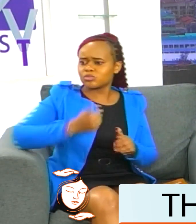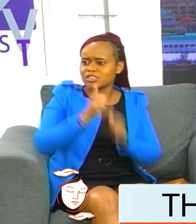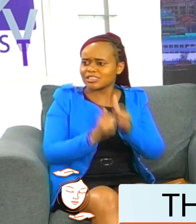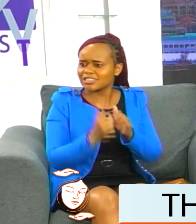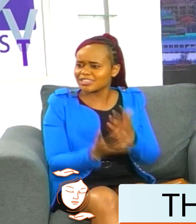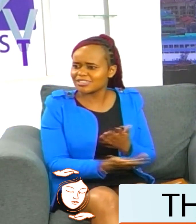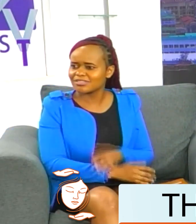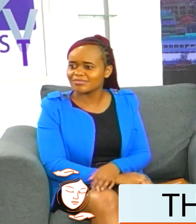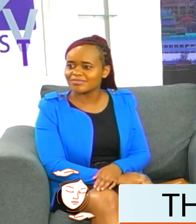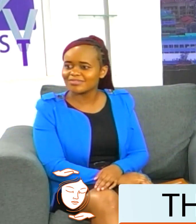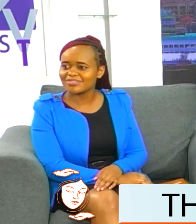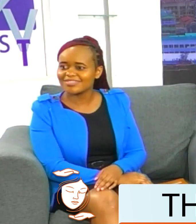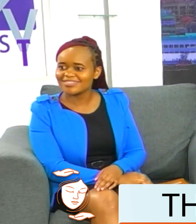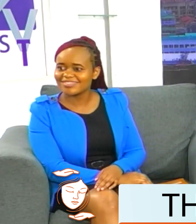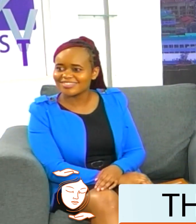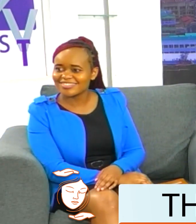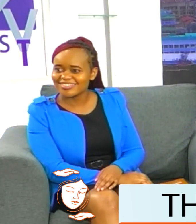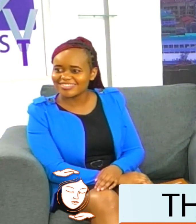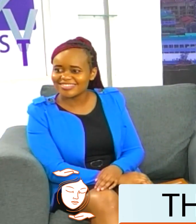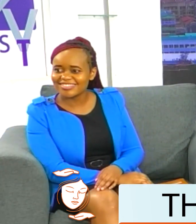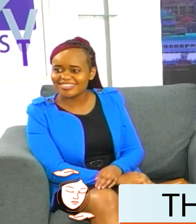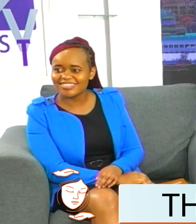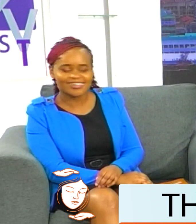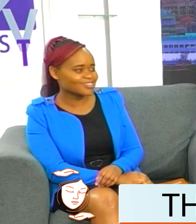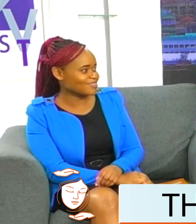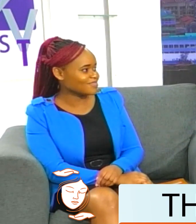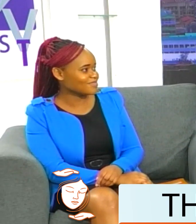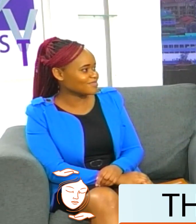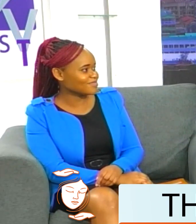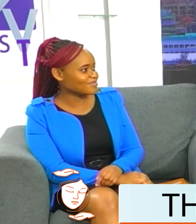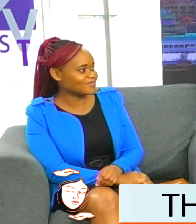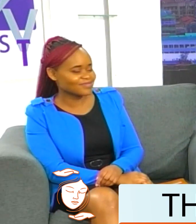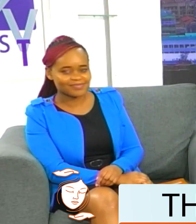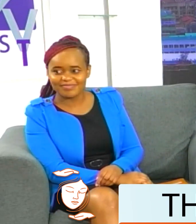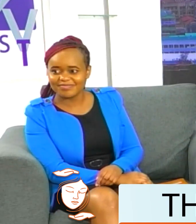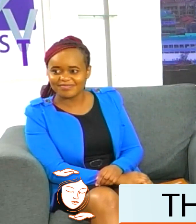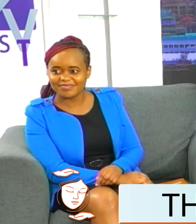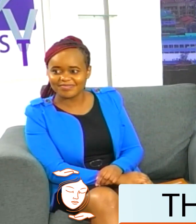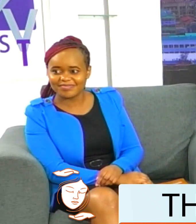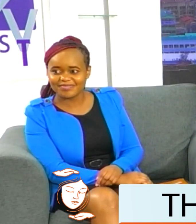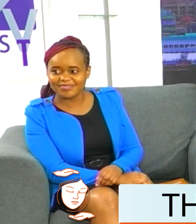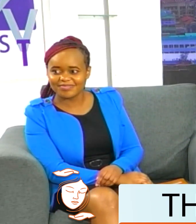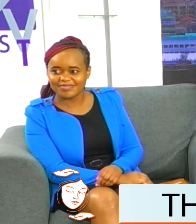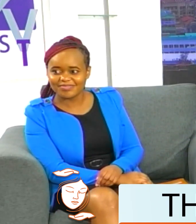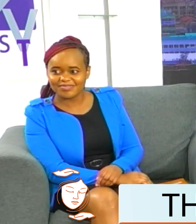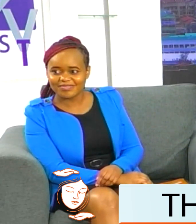do you compete alone or with girls only or even with men? How about the